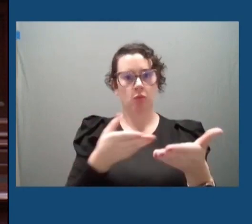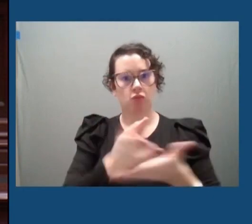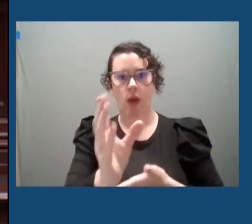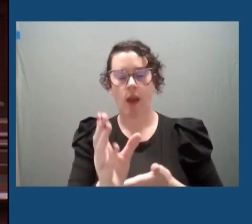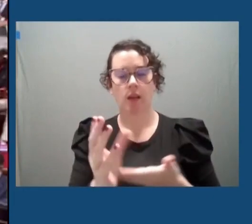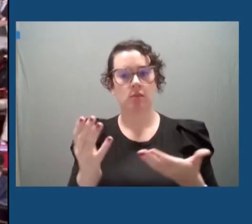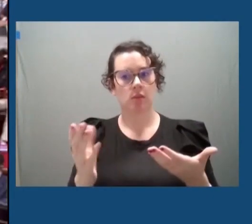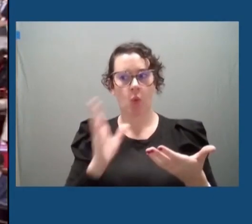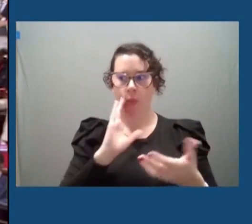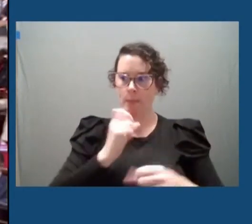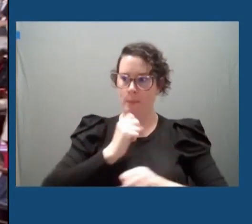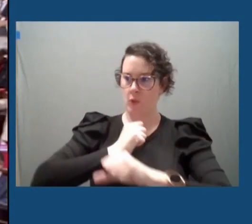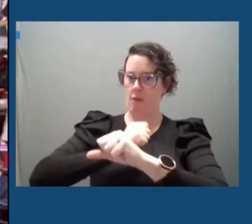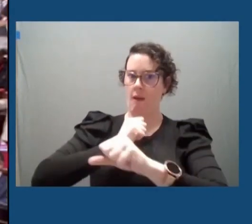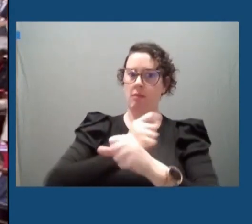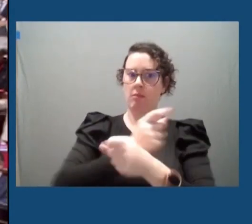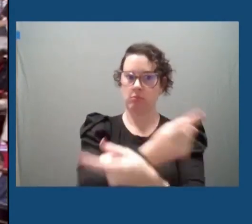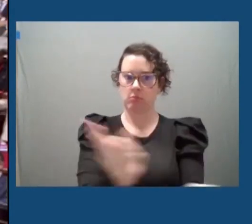state.